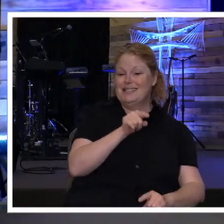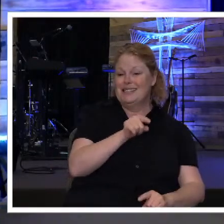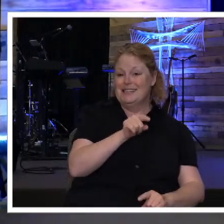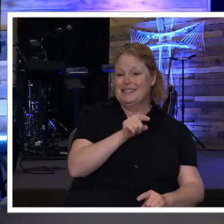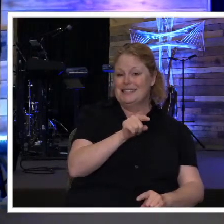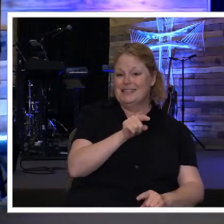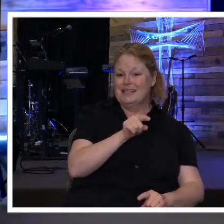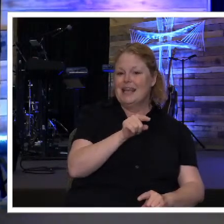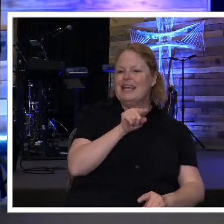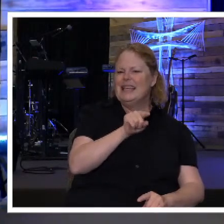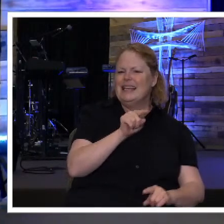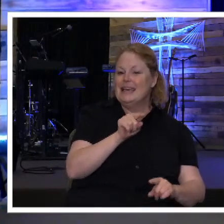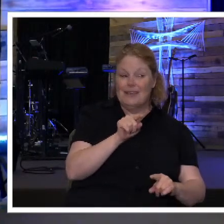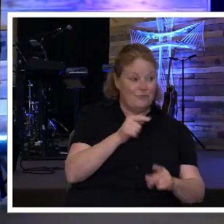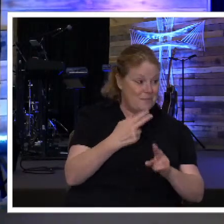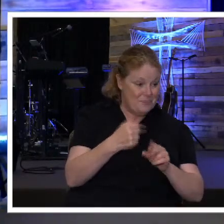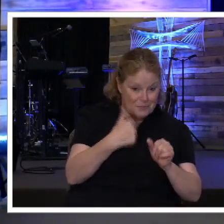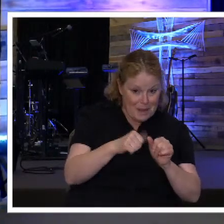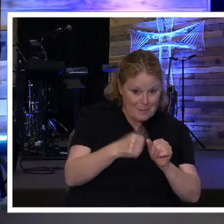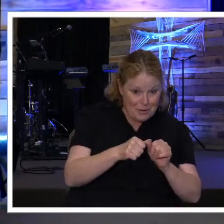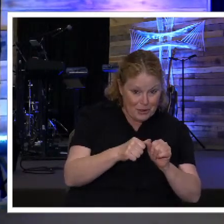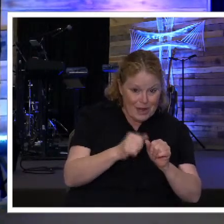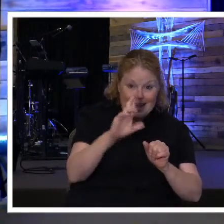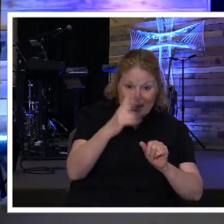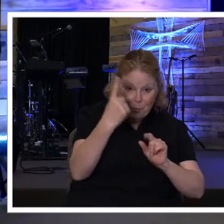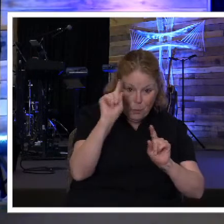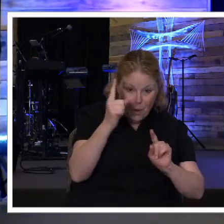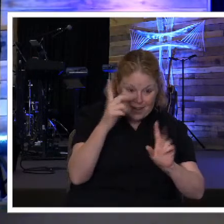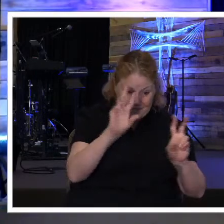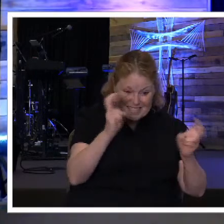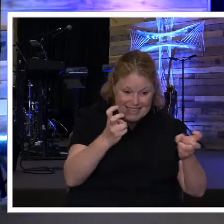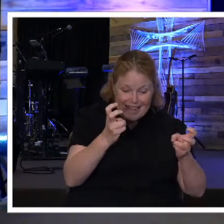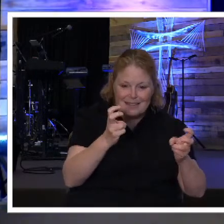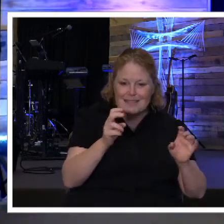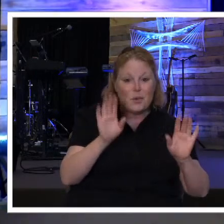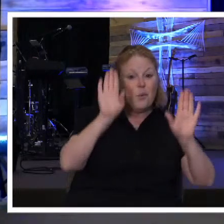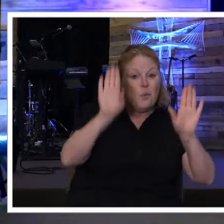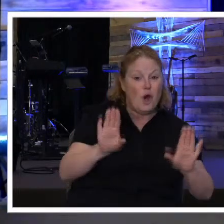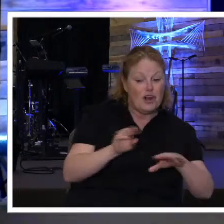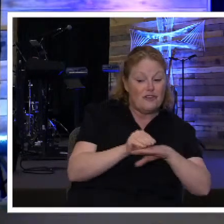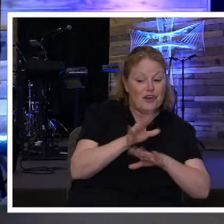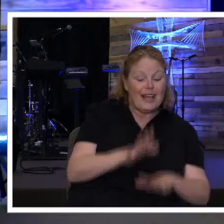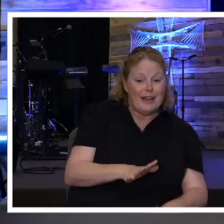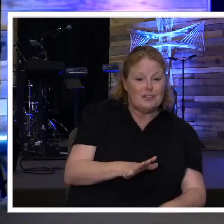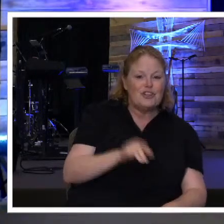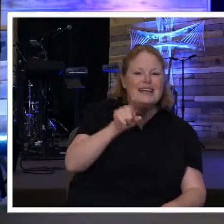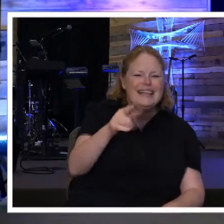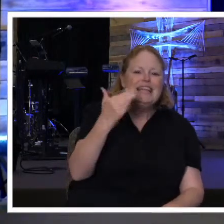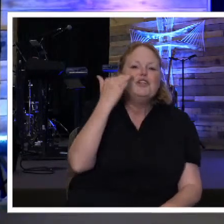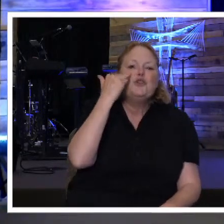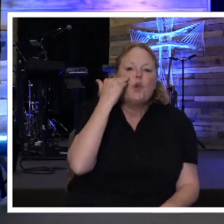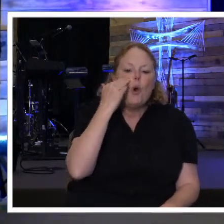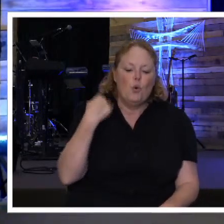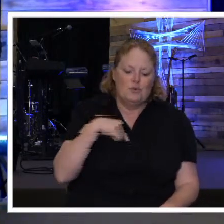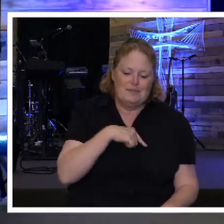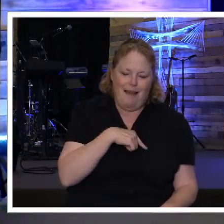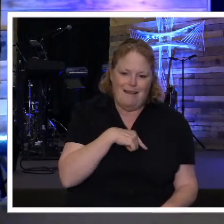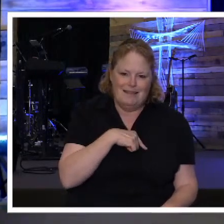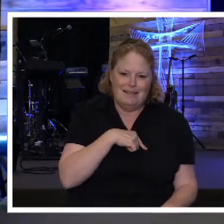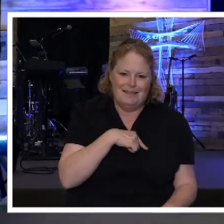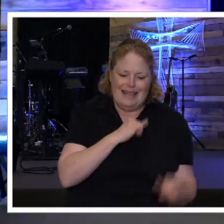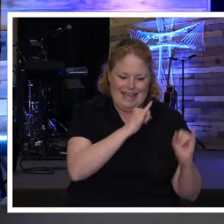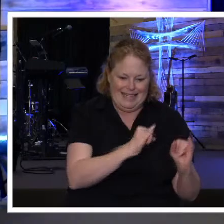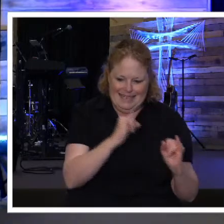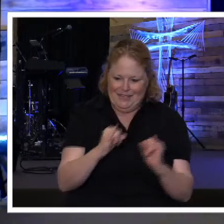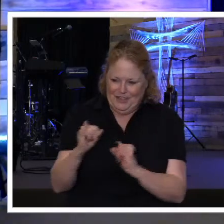wonderful counselor. He knows us individually. He knows the uniqueness of each person, and